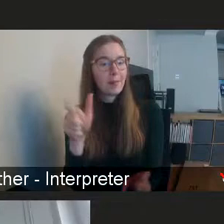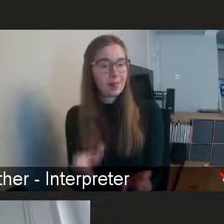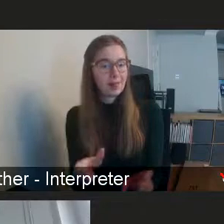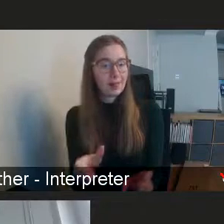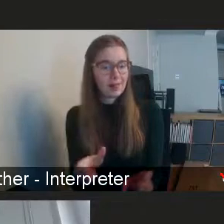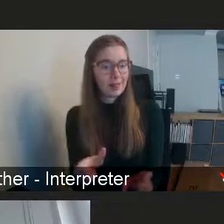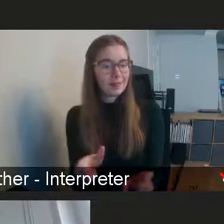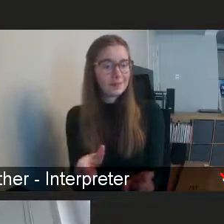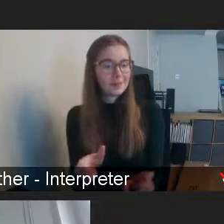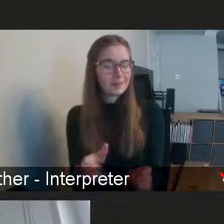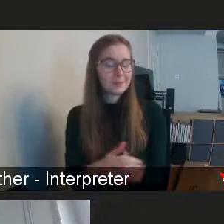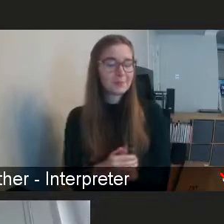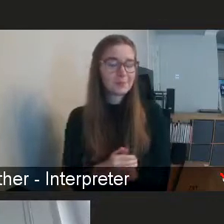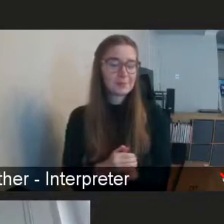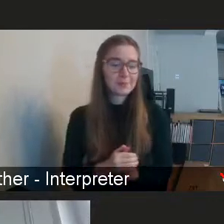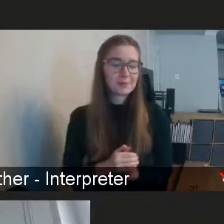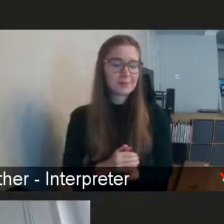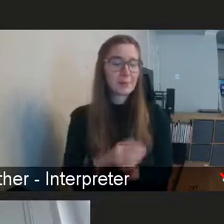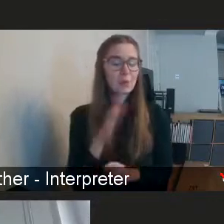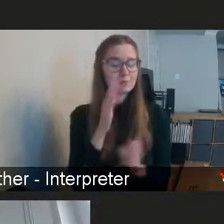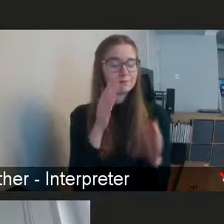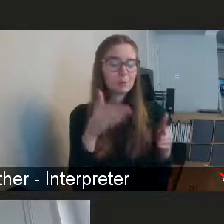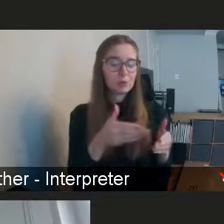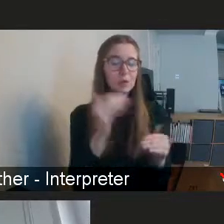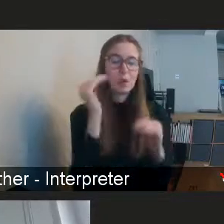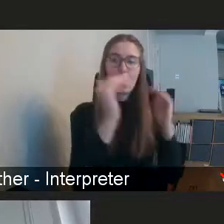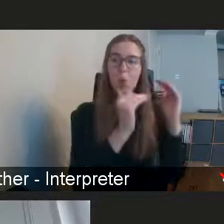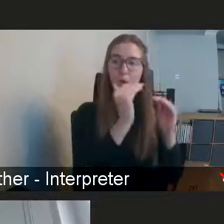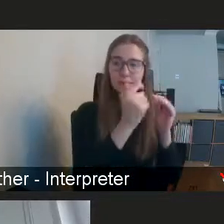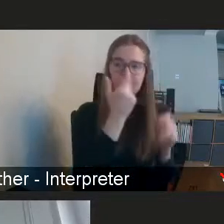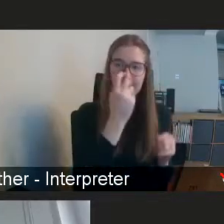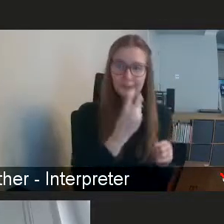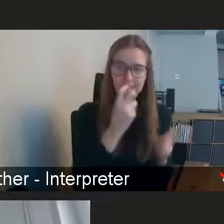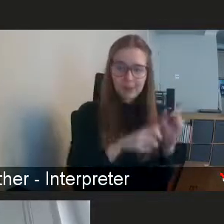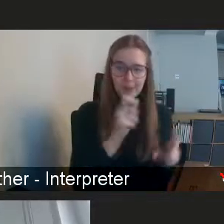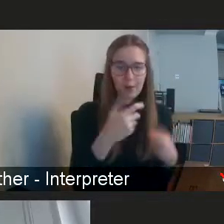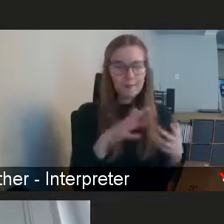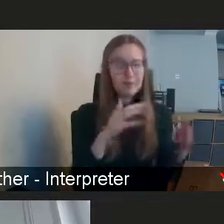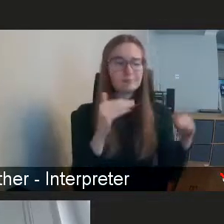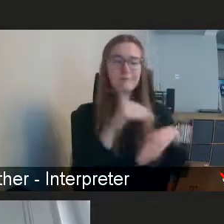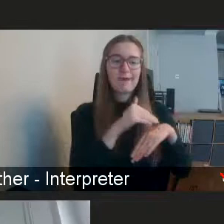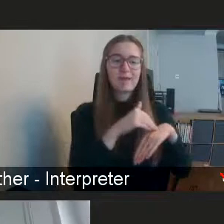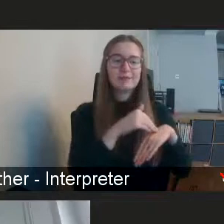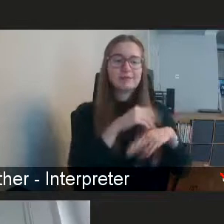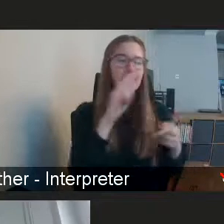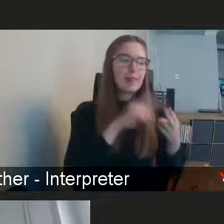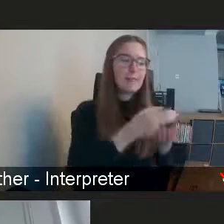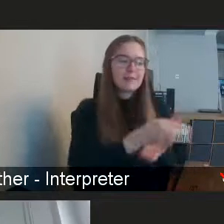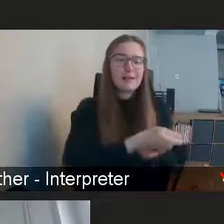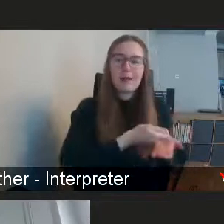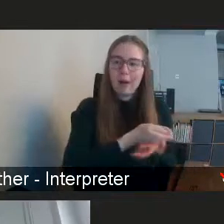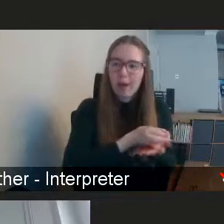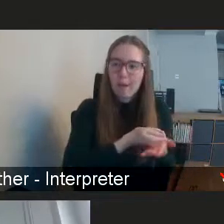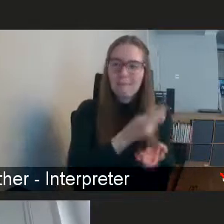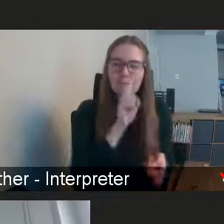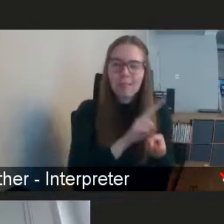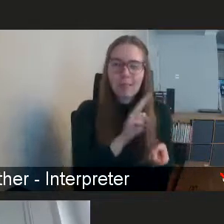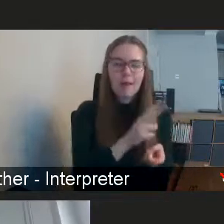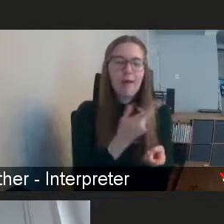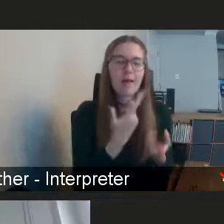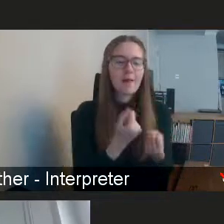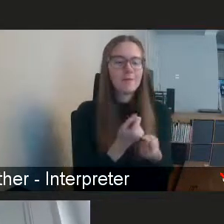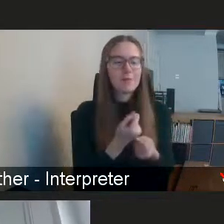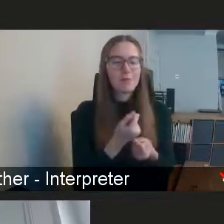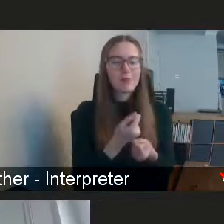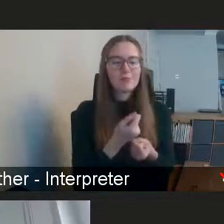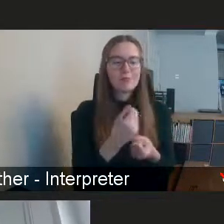have touched on that the elderly are affecting because there is a limited source income. They have what they have in pension or in the